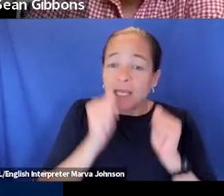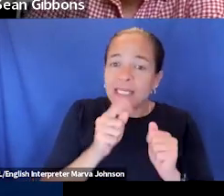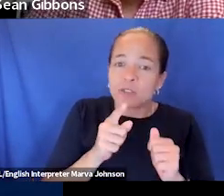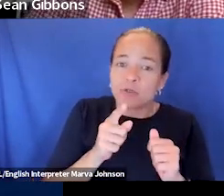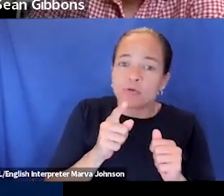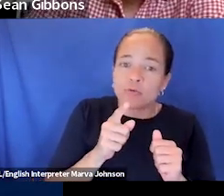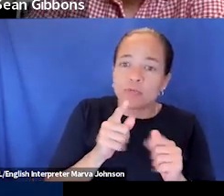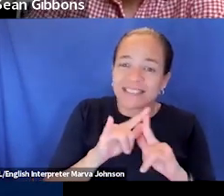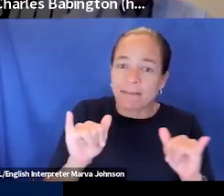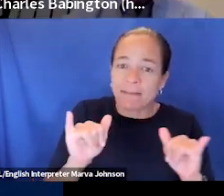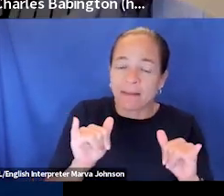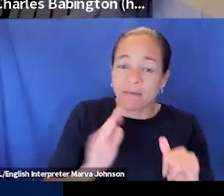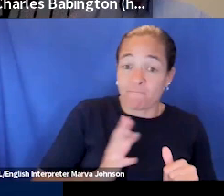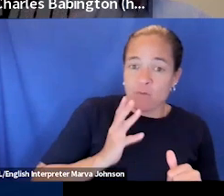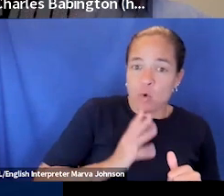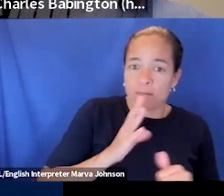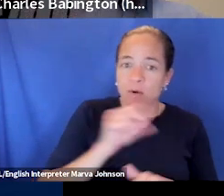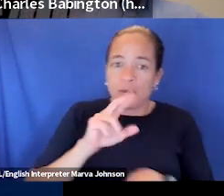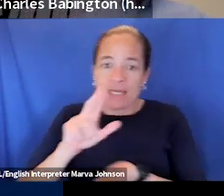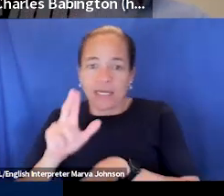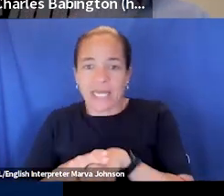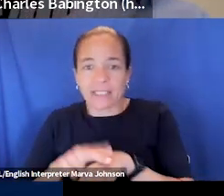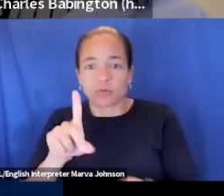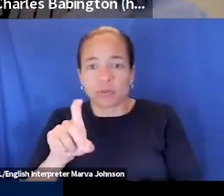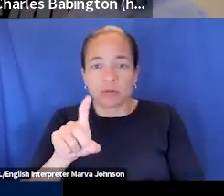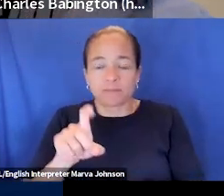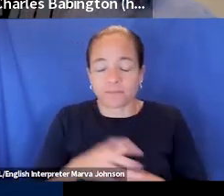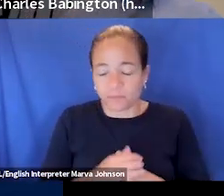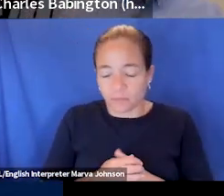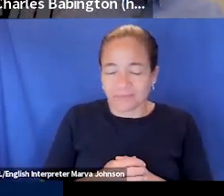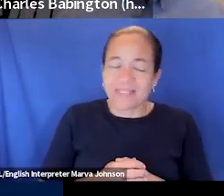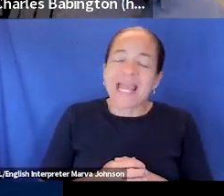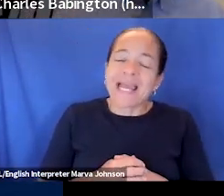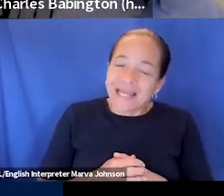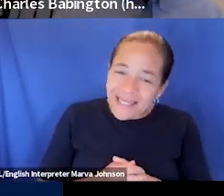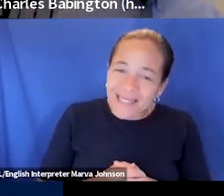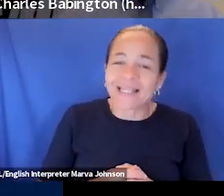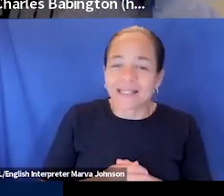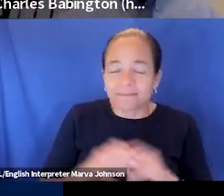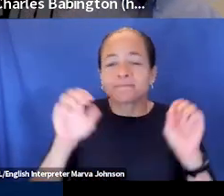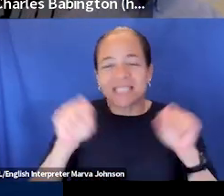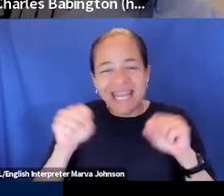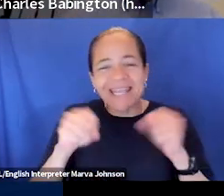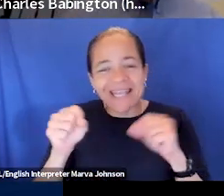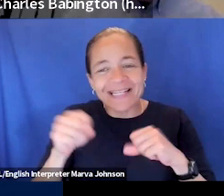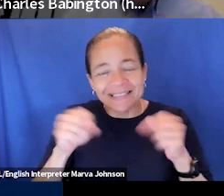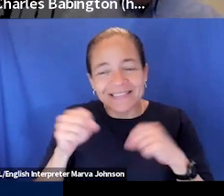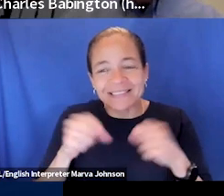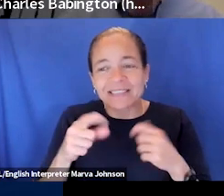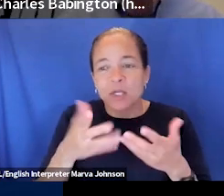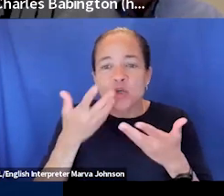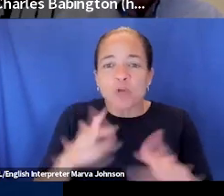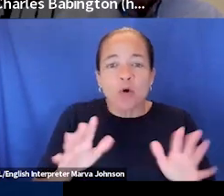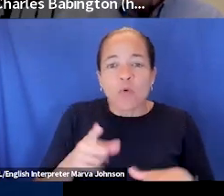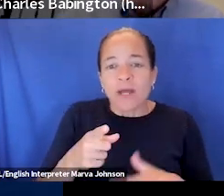time? Well, yes, I think so. You don't want to write like, hey, bro, what's